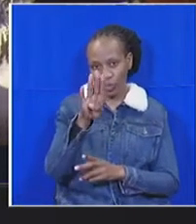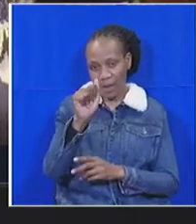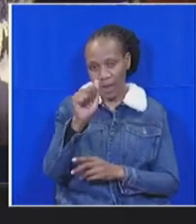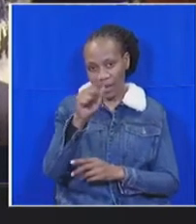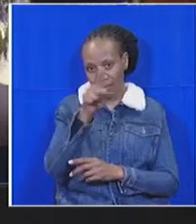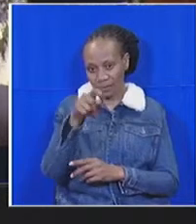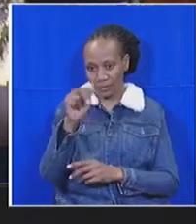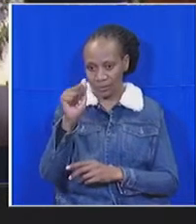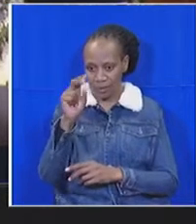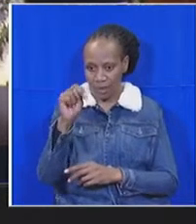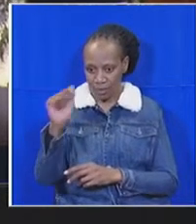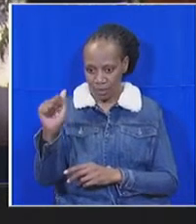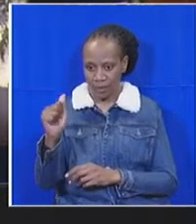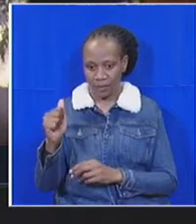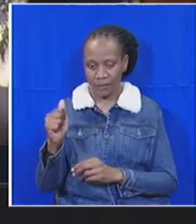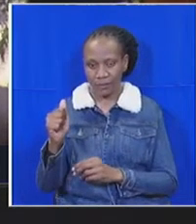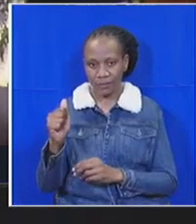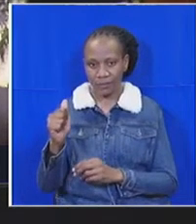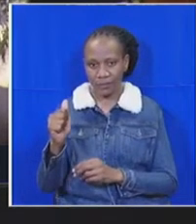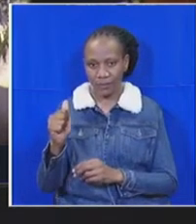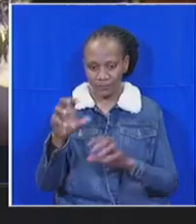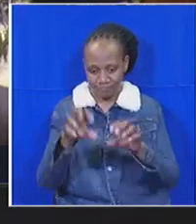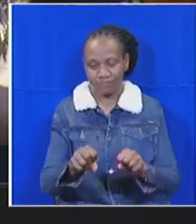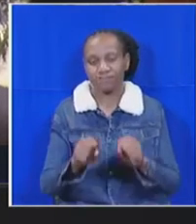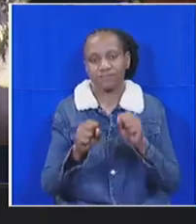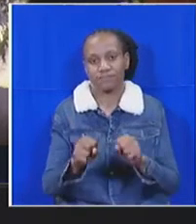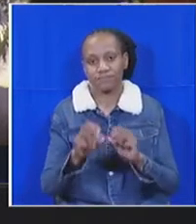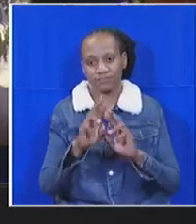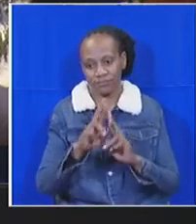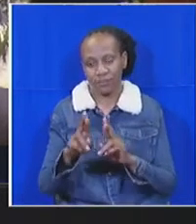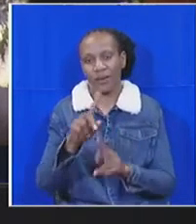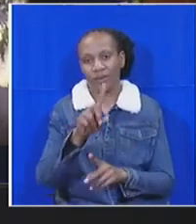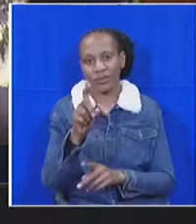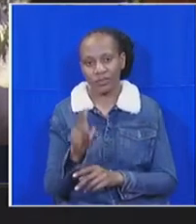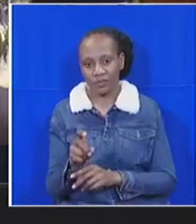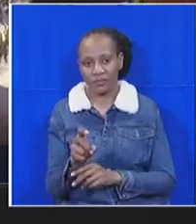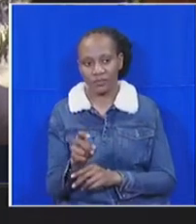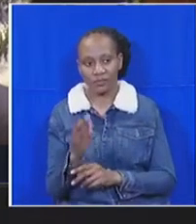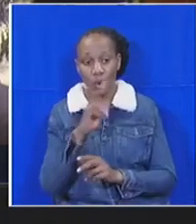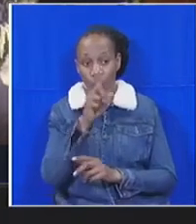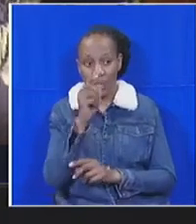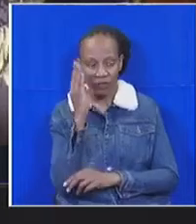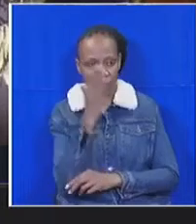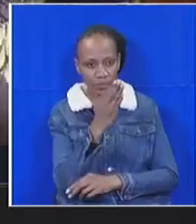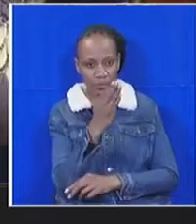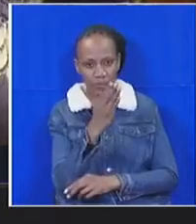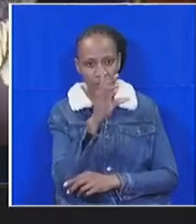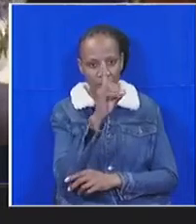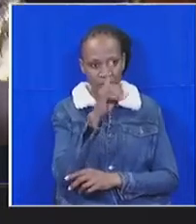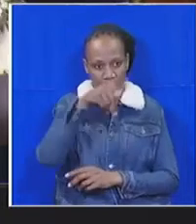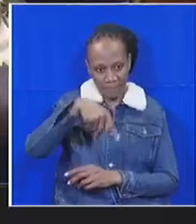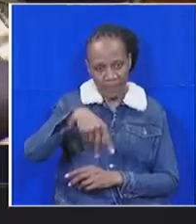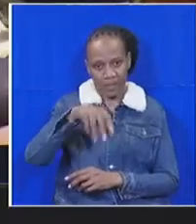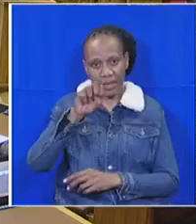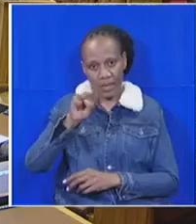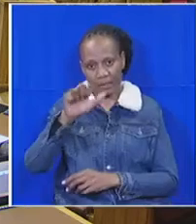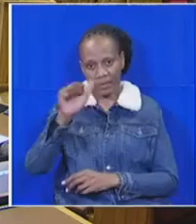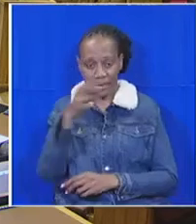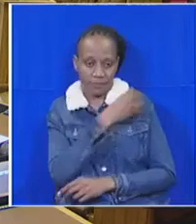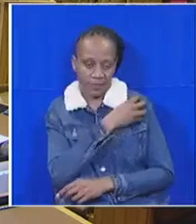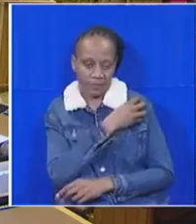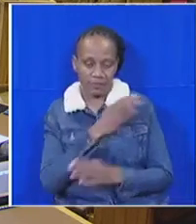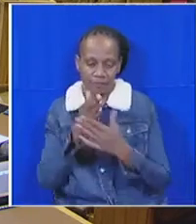question. The question is asked to the Minister of Public Service and Administration. Point of order, House